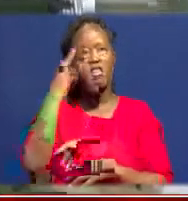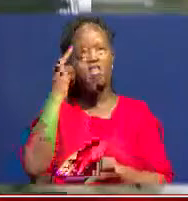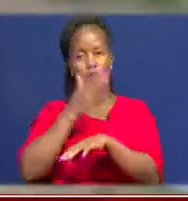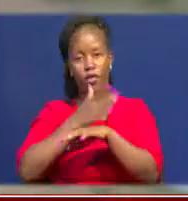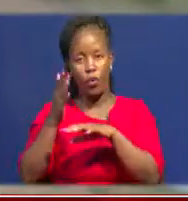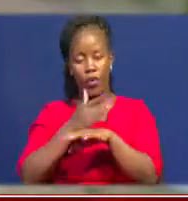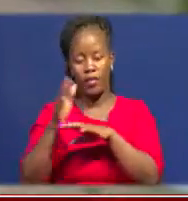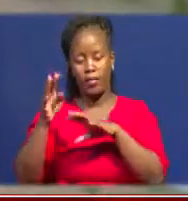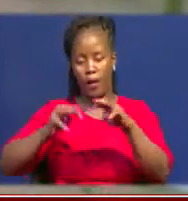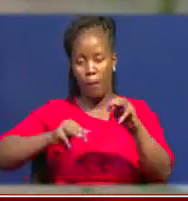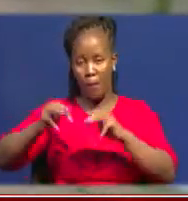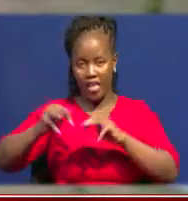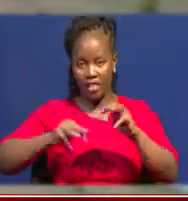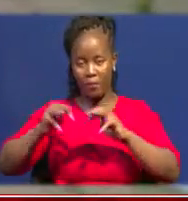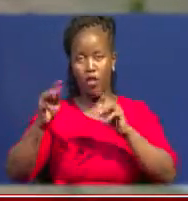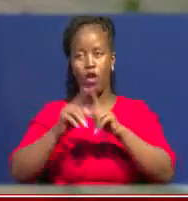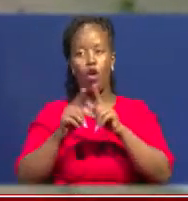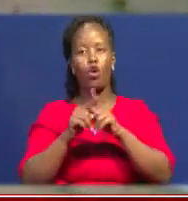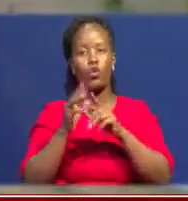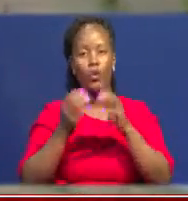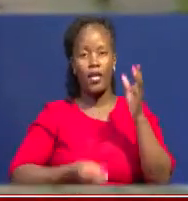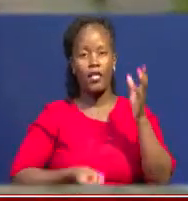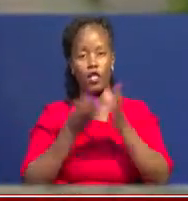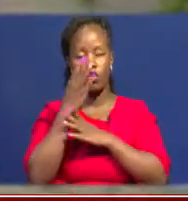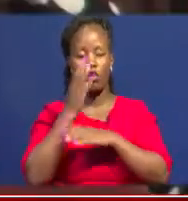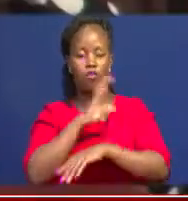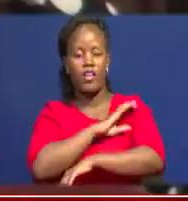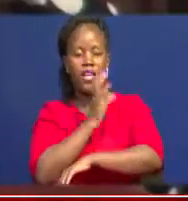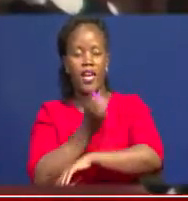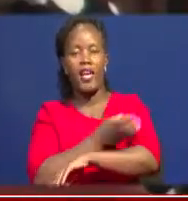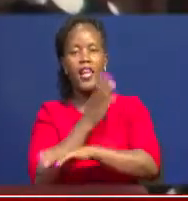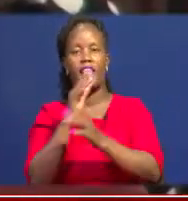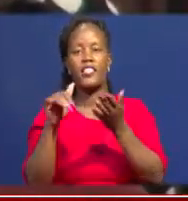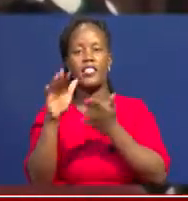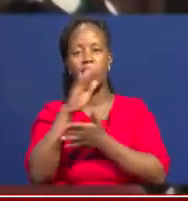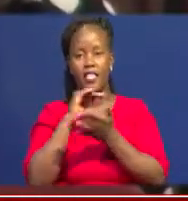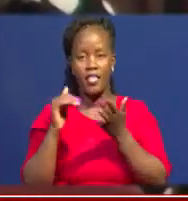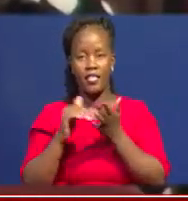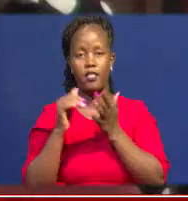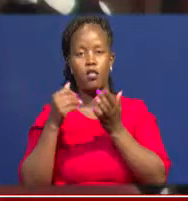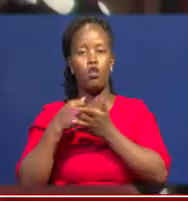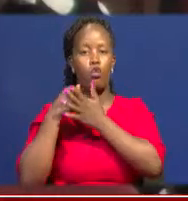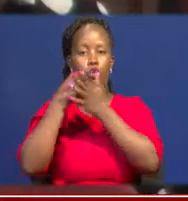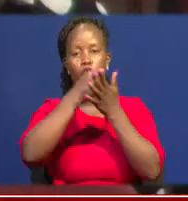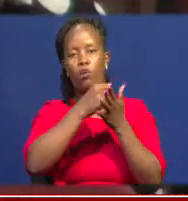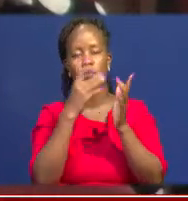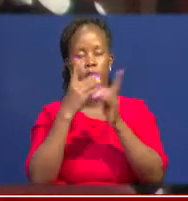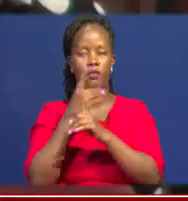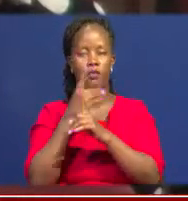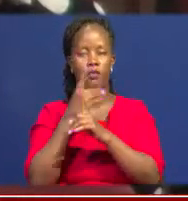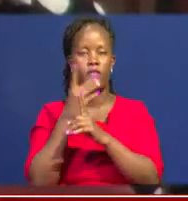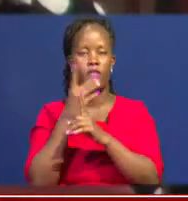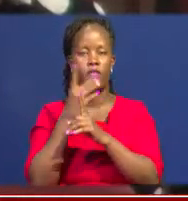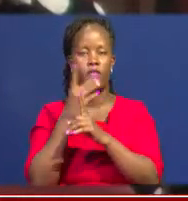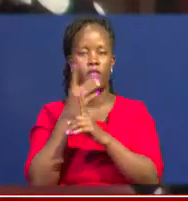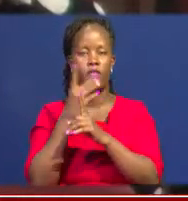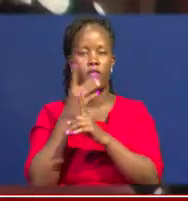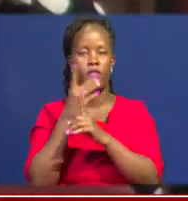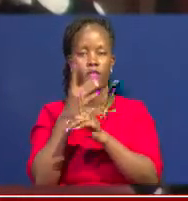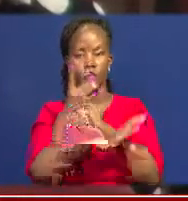as well as the creation of a nuclear power and energy agency to police nuclear energy development in the country.